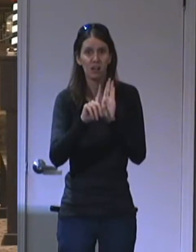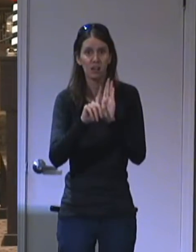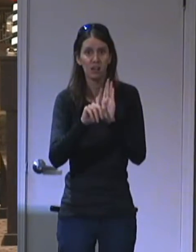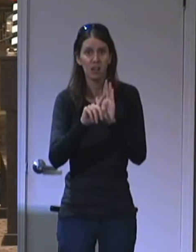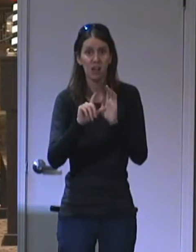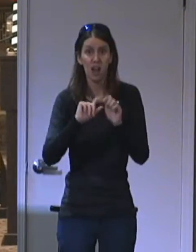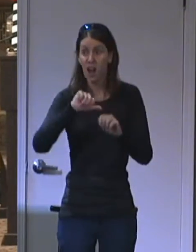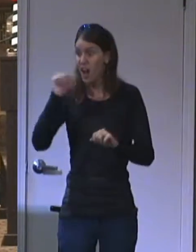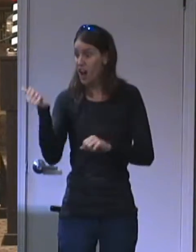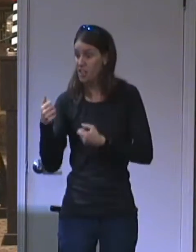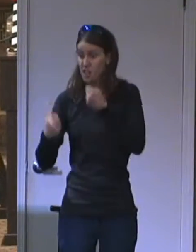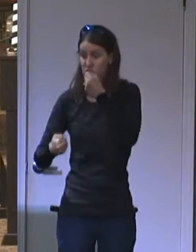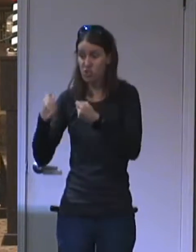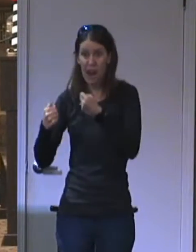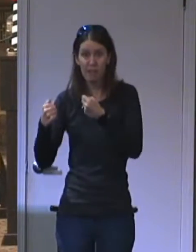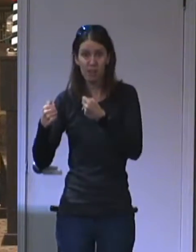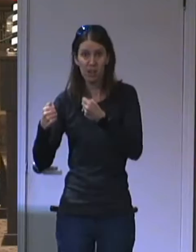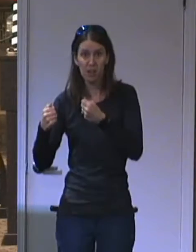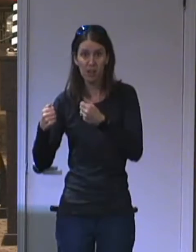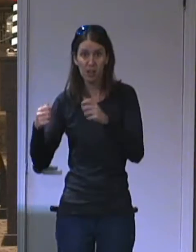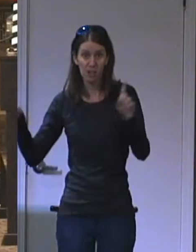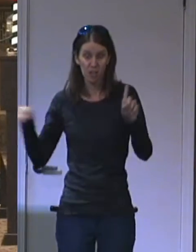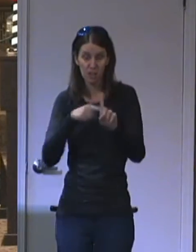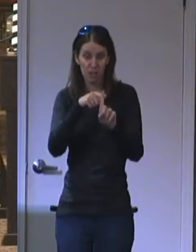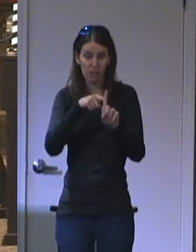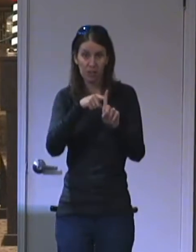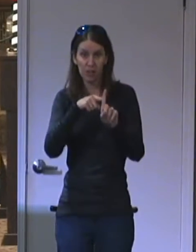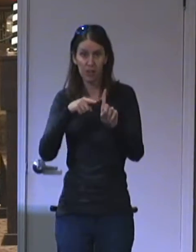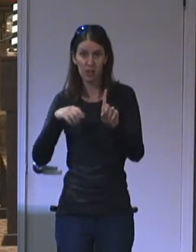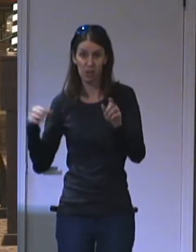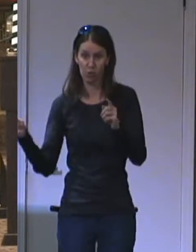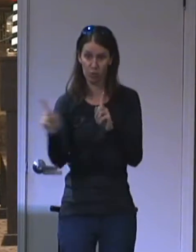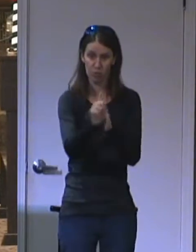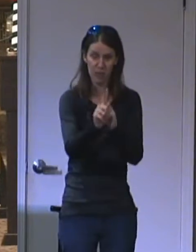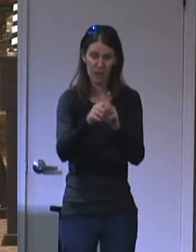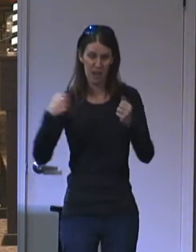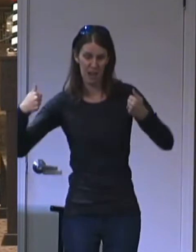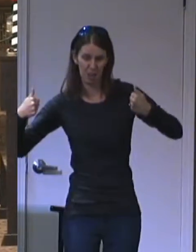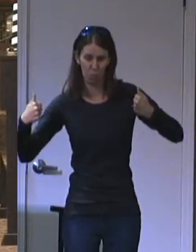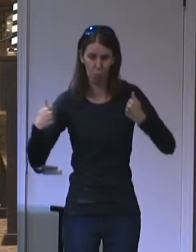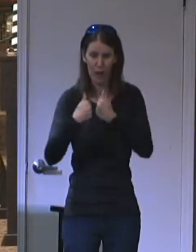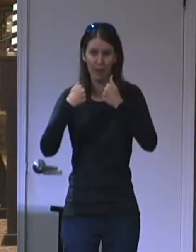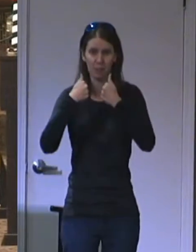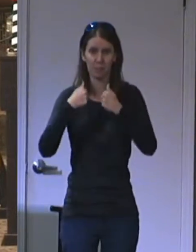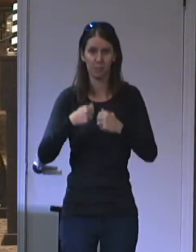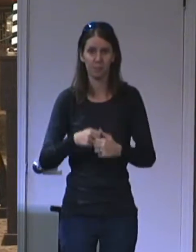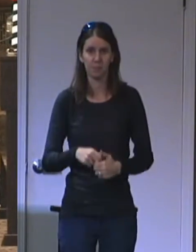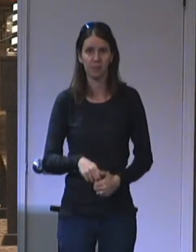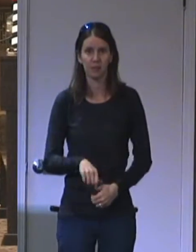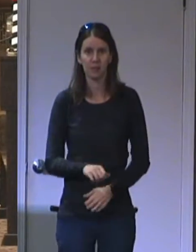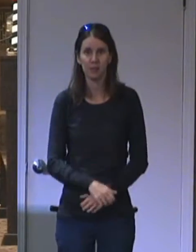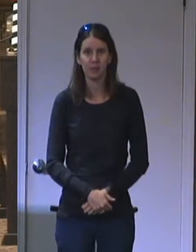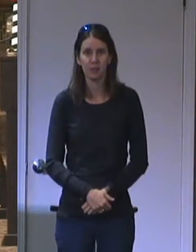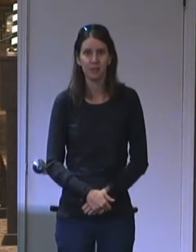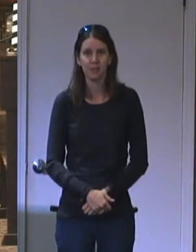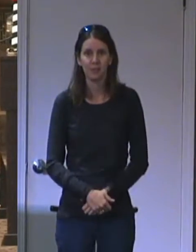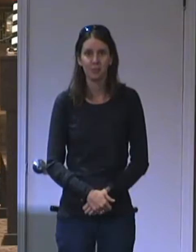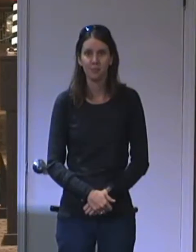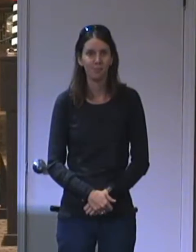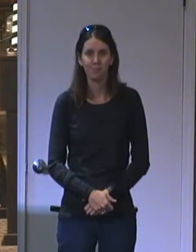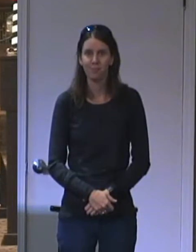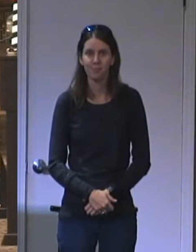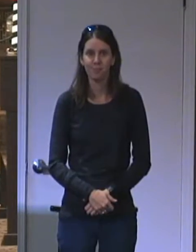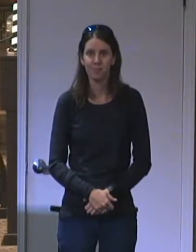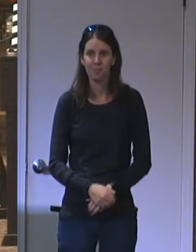so, as soon as the light turned and they got a little clearance, they started to pull forward and turn right, and somebody jumped into the berm